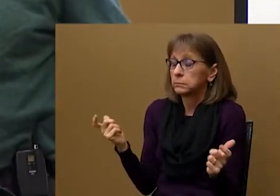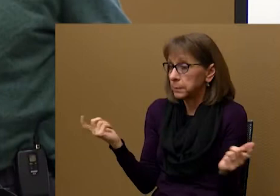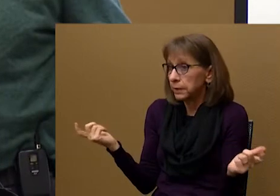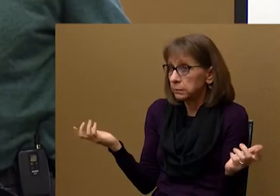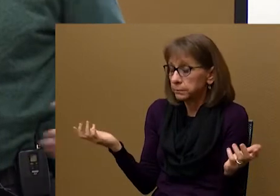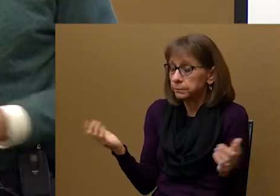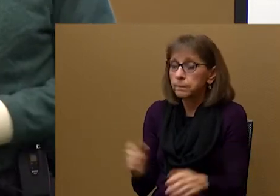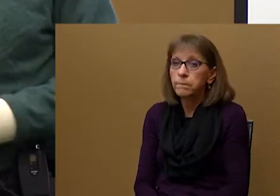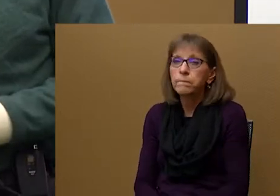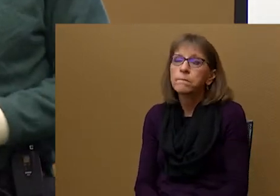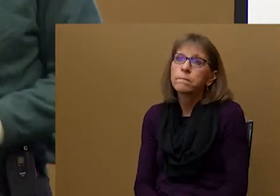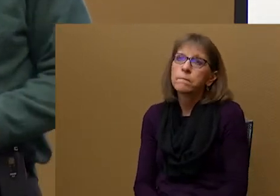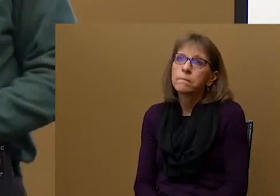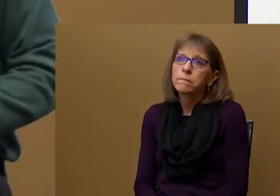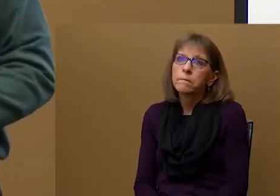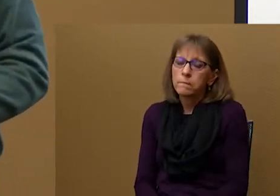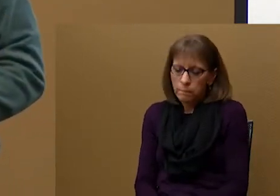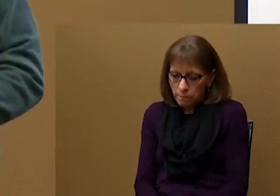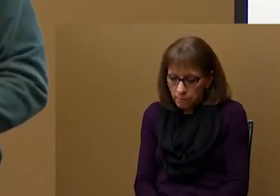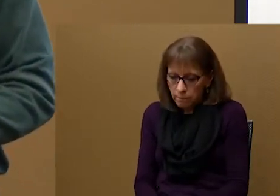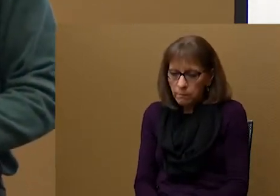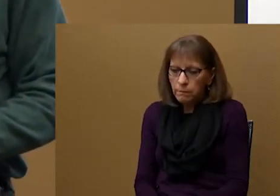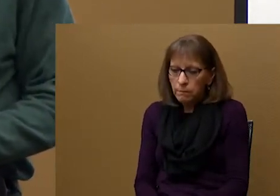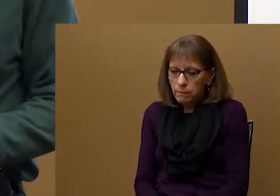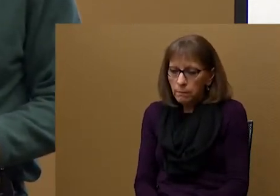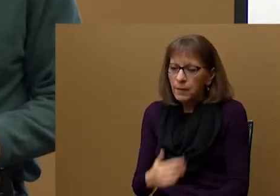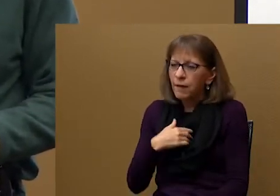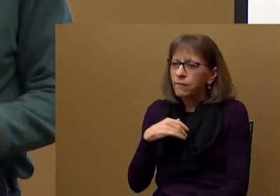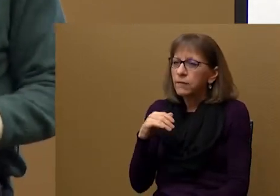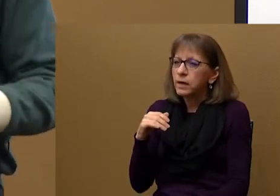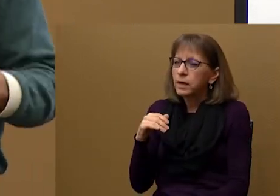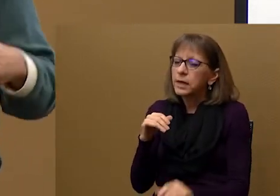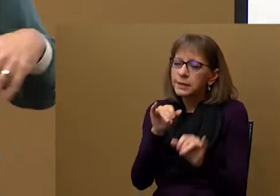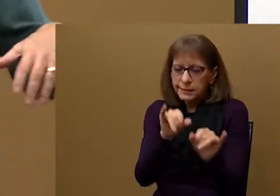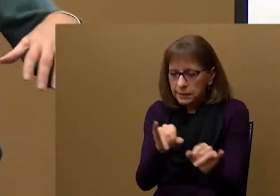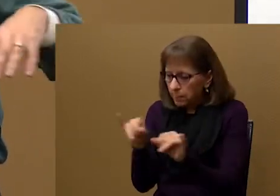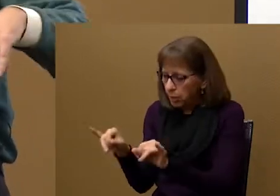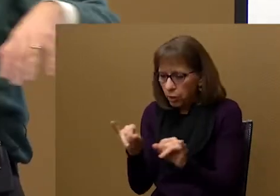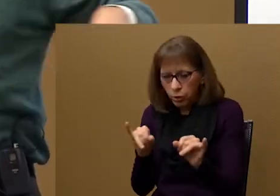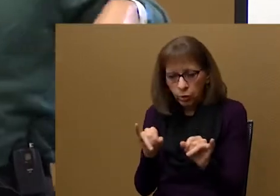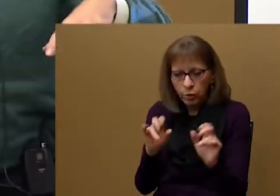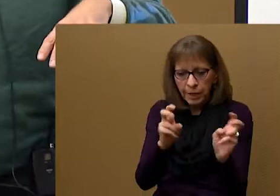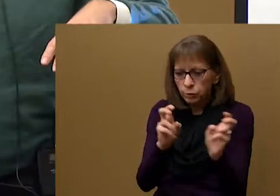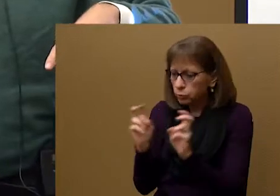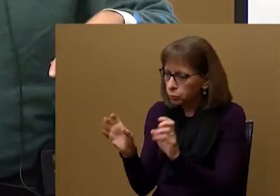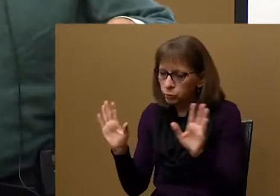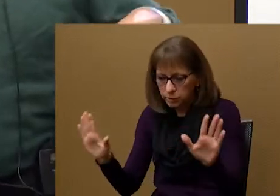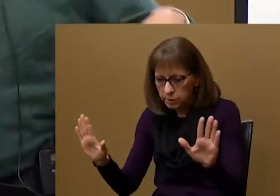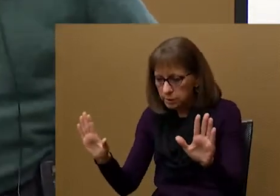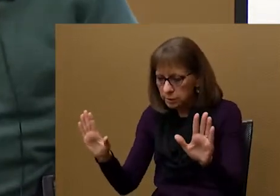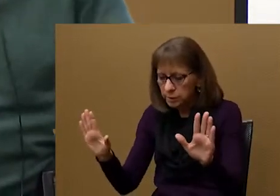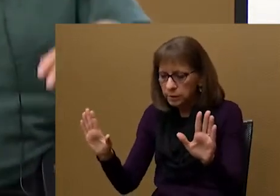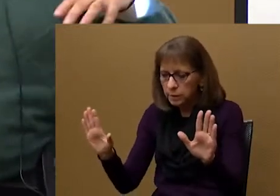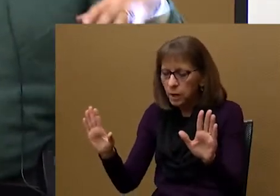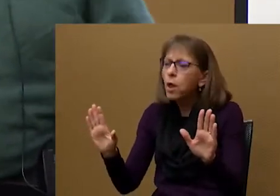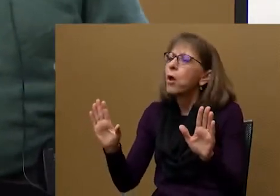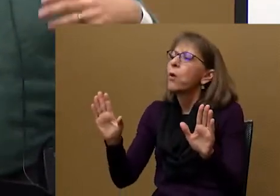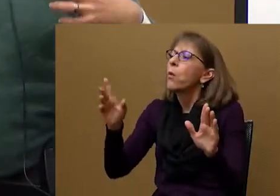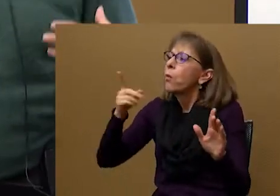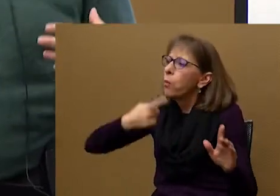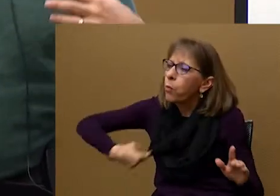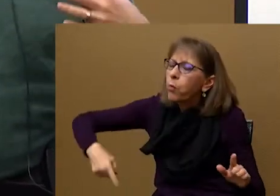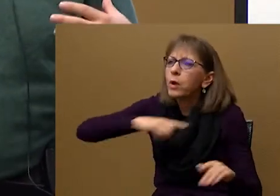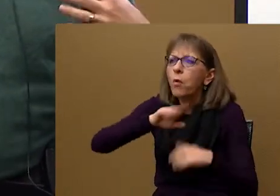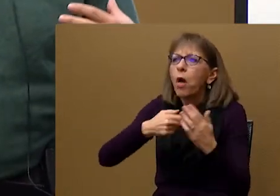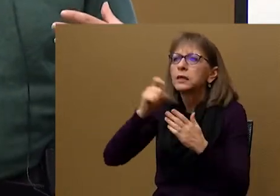just enormous in our field. So we have similar issues we're working with. We